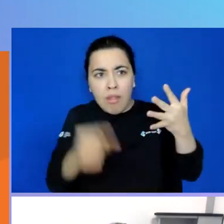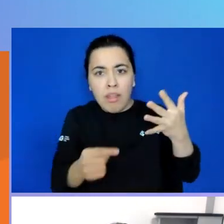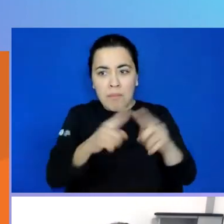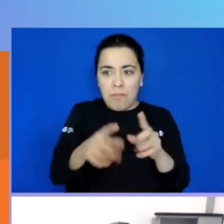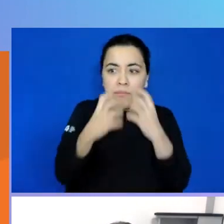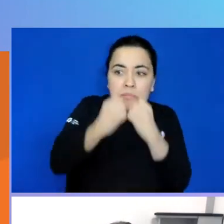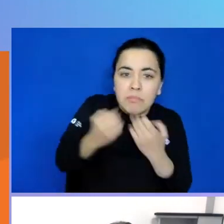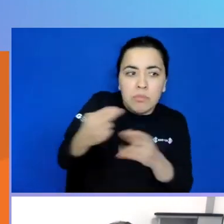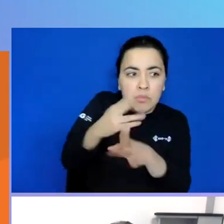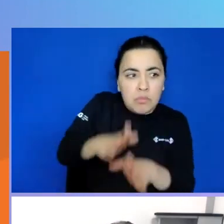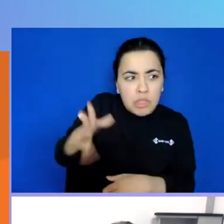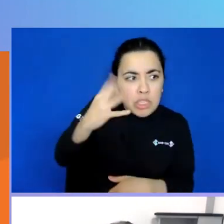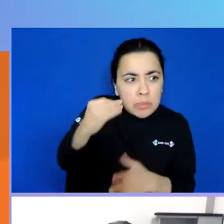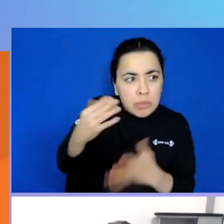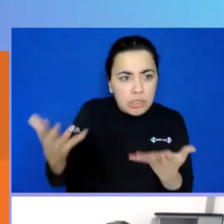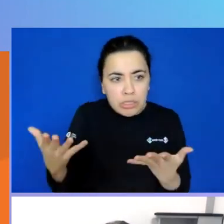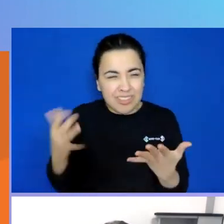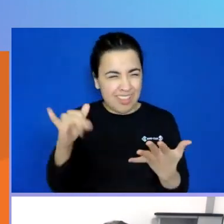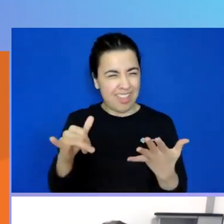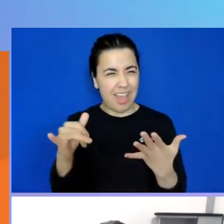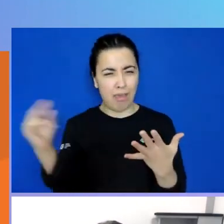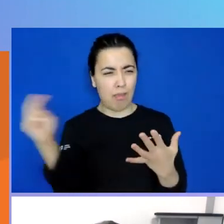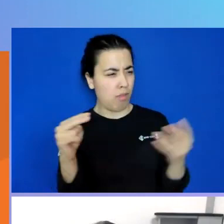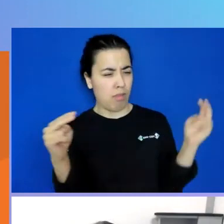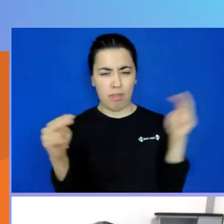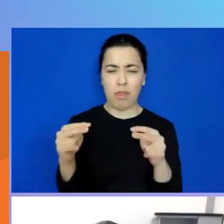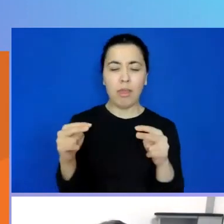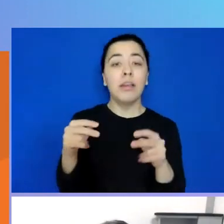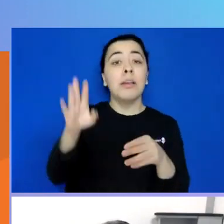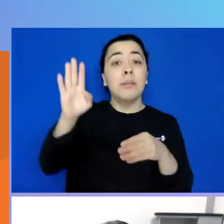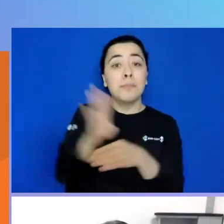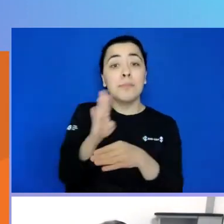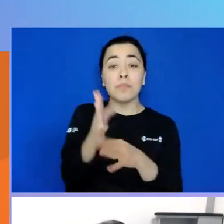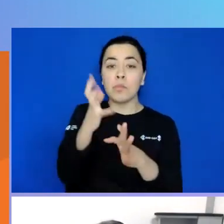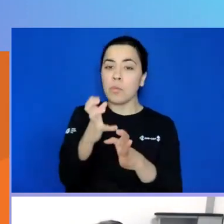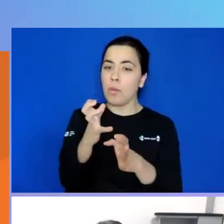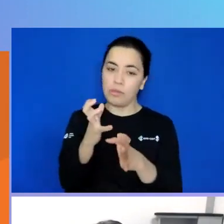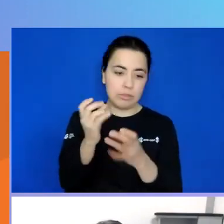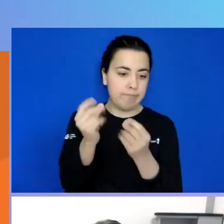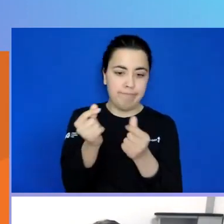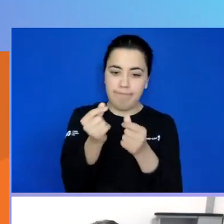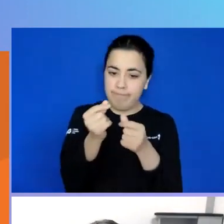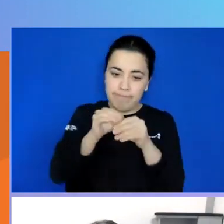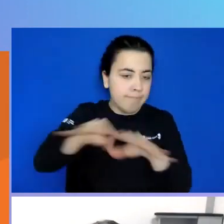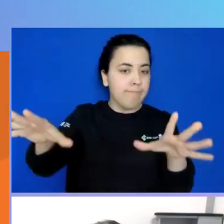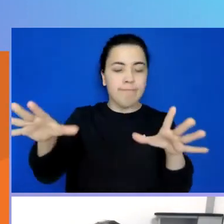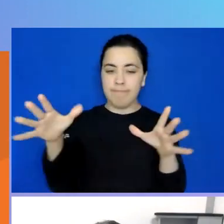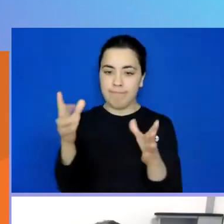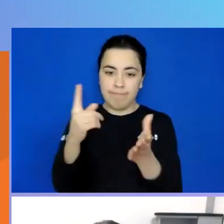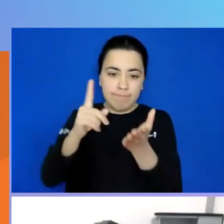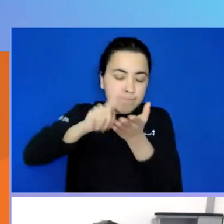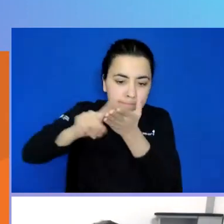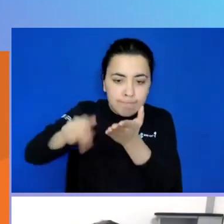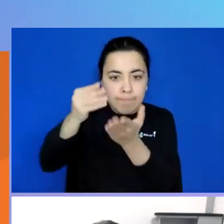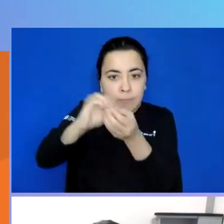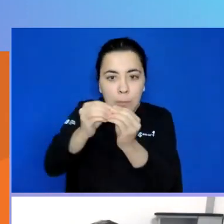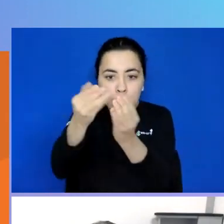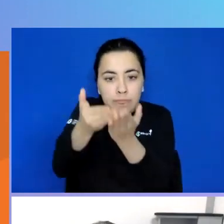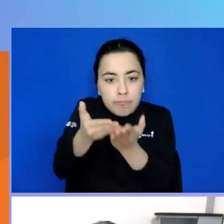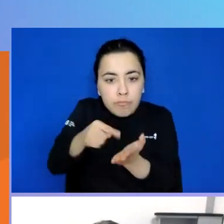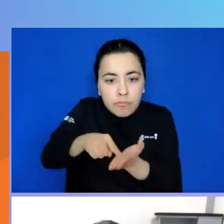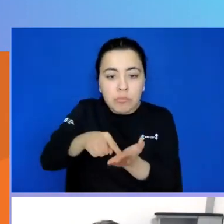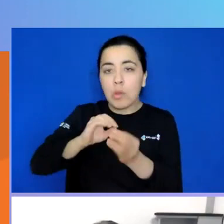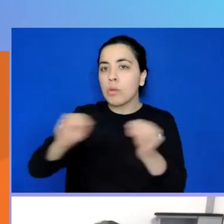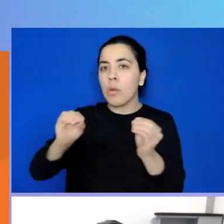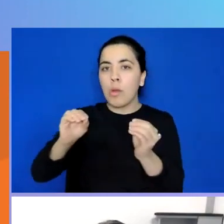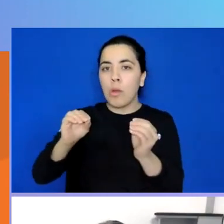And business wants deliverables and metrics. Part of accessibility and tracking is what we didn't find. So no lawsuits,